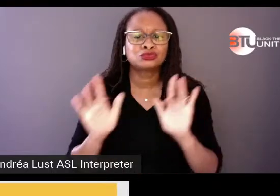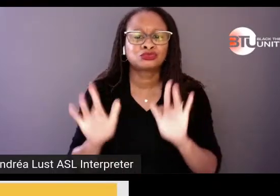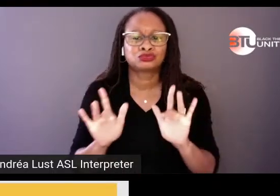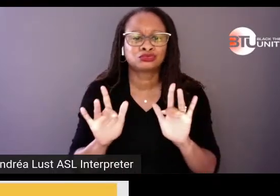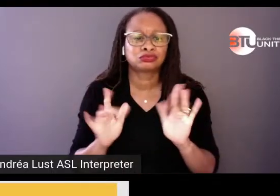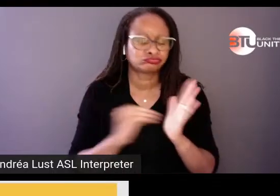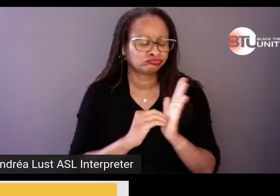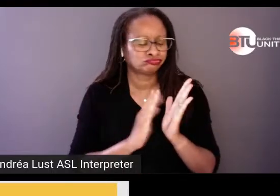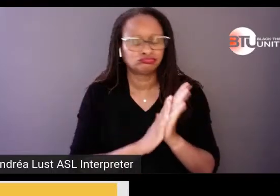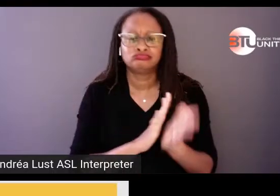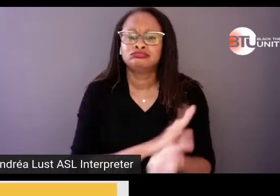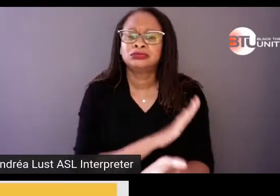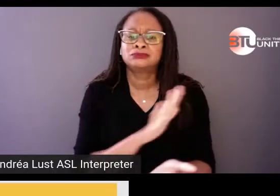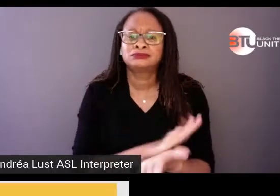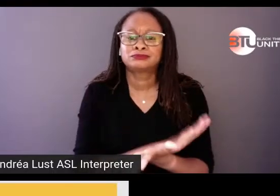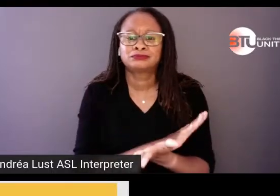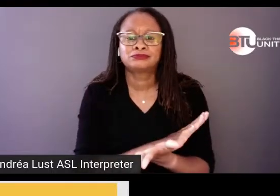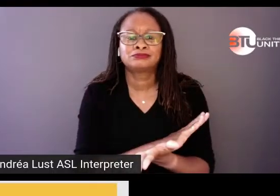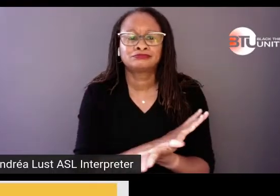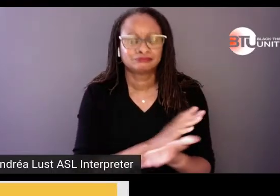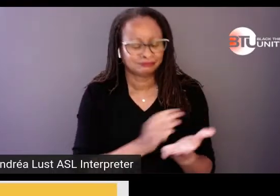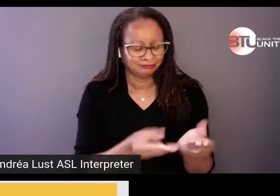it down on paper.